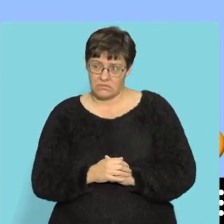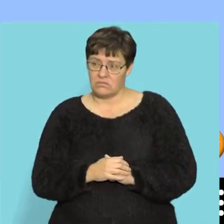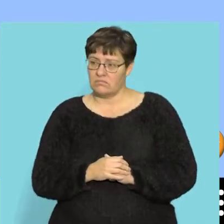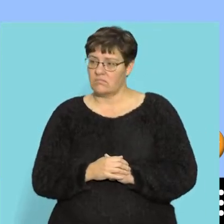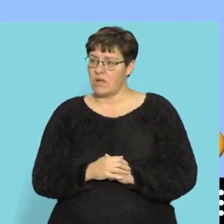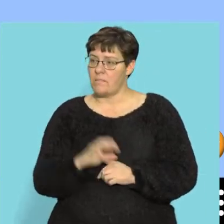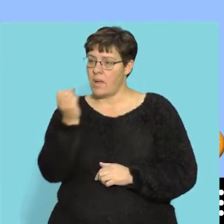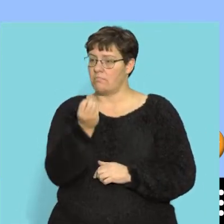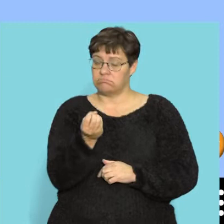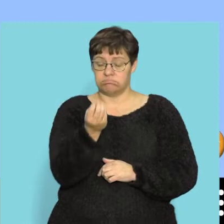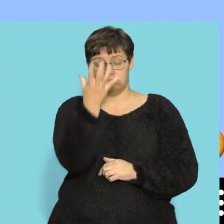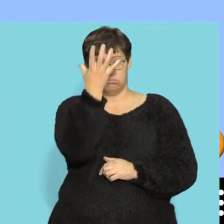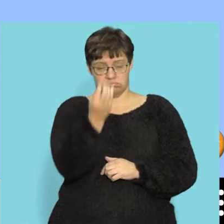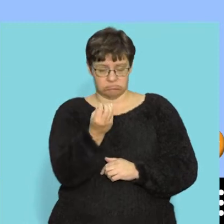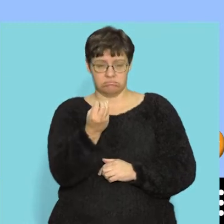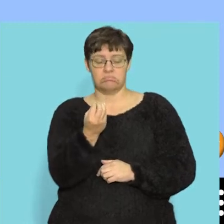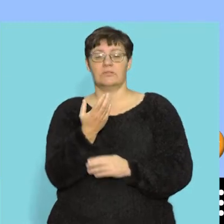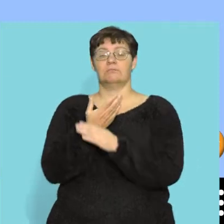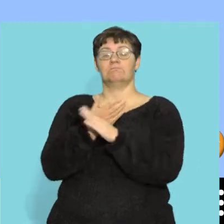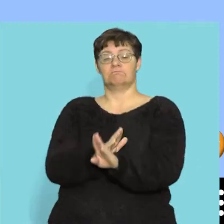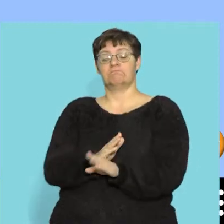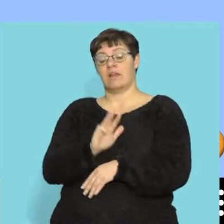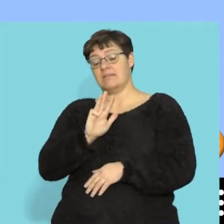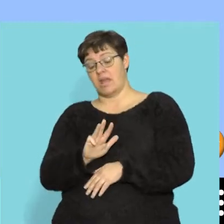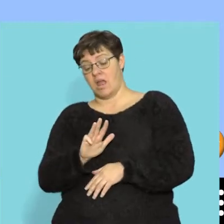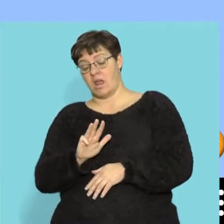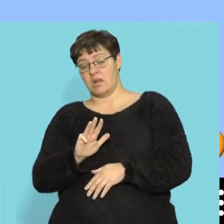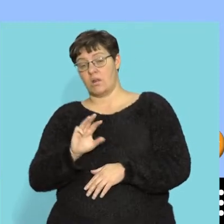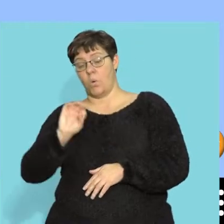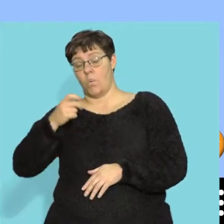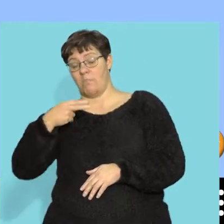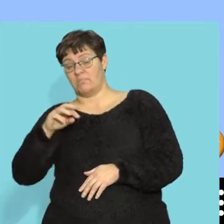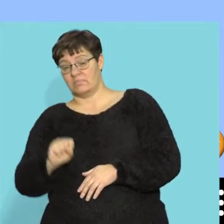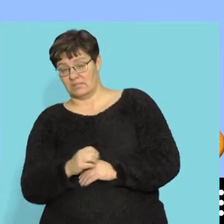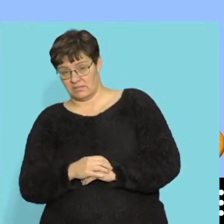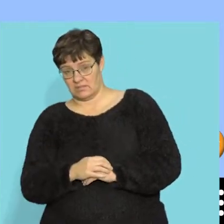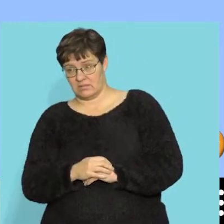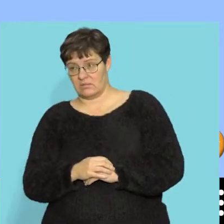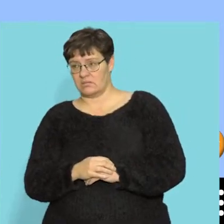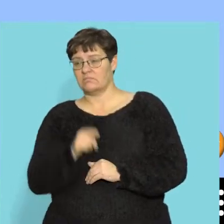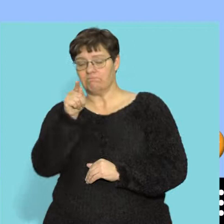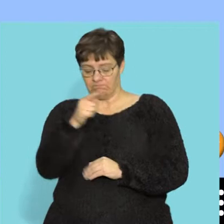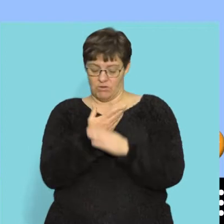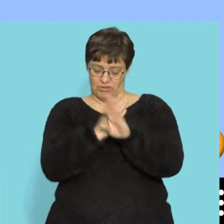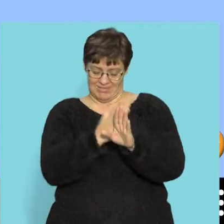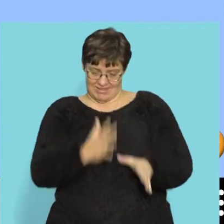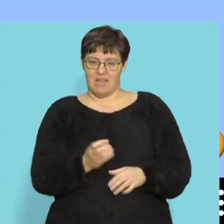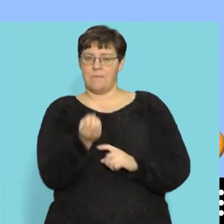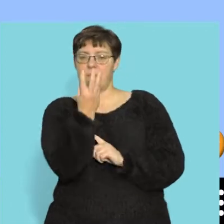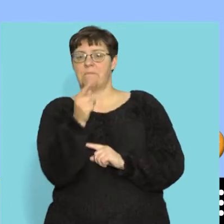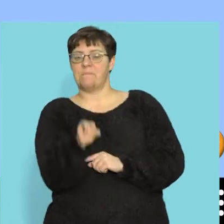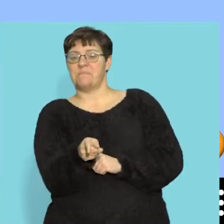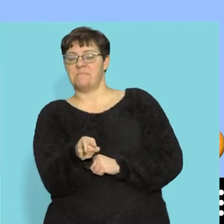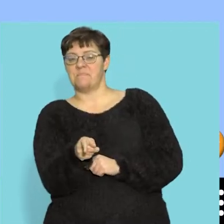okay? And then we've got a light bulb of a resistance 9 ohms, right? So this light bulb is